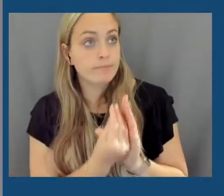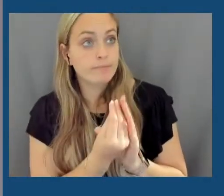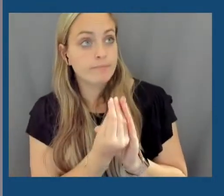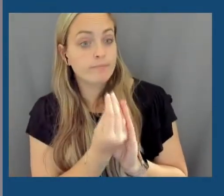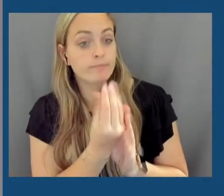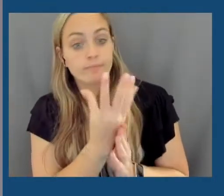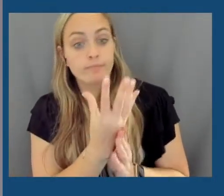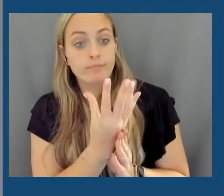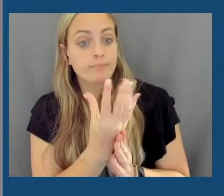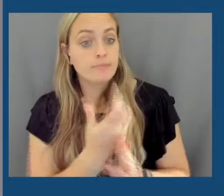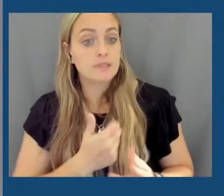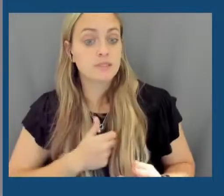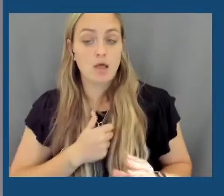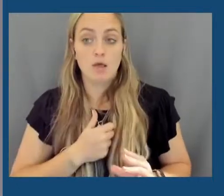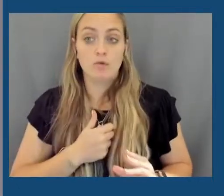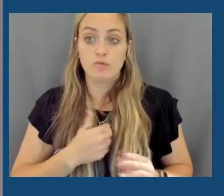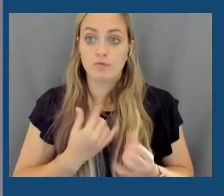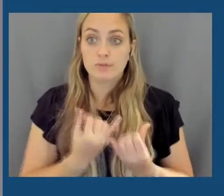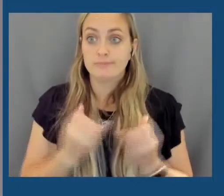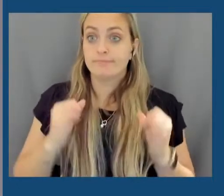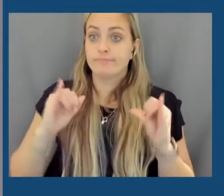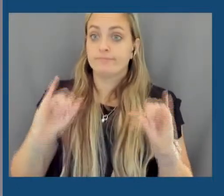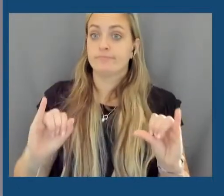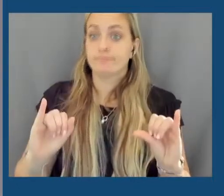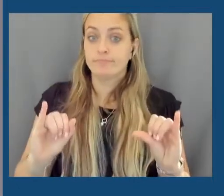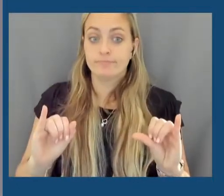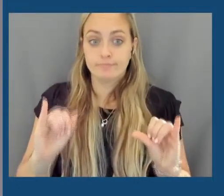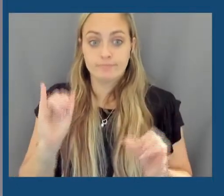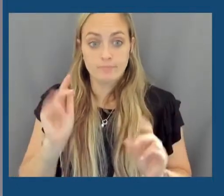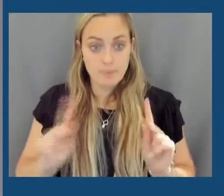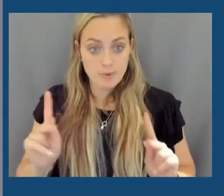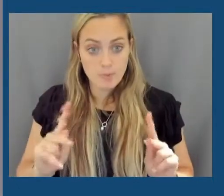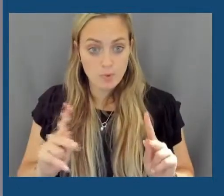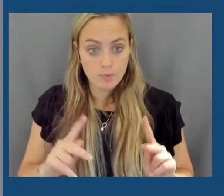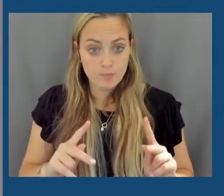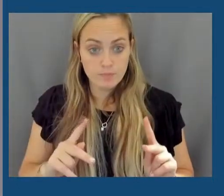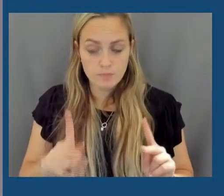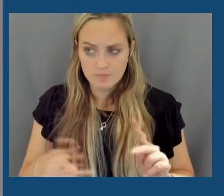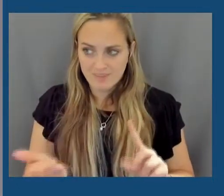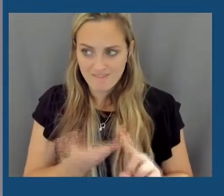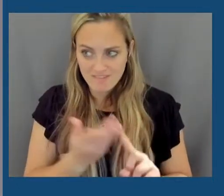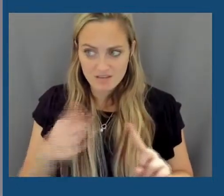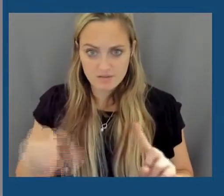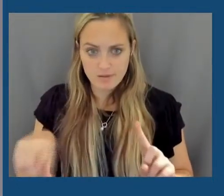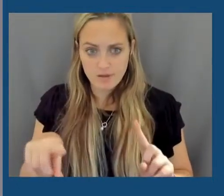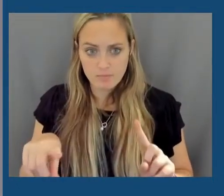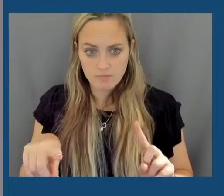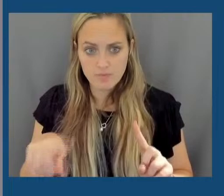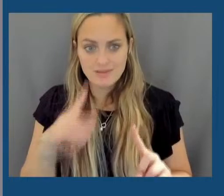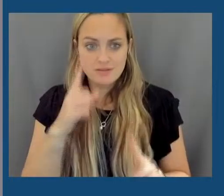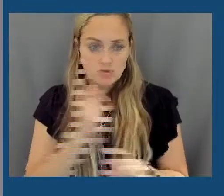as self-sufficient individuals and ultimately adults, we have to convince them that this is the right way to go.